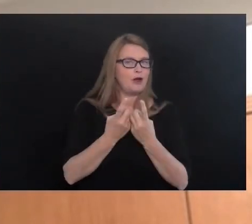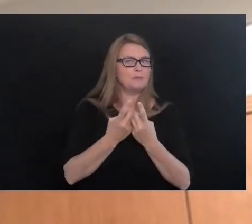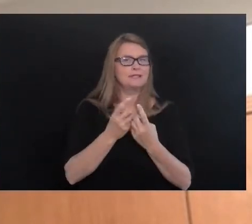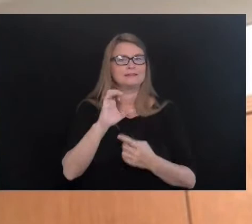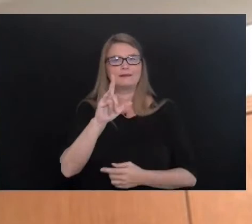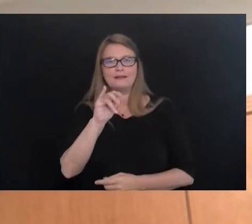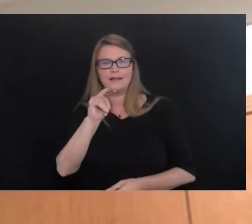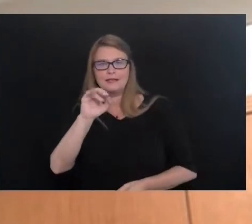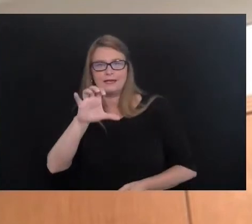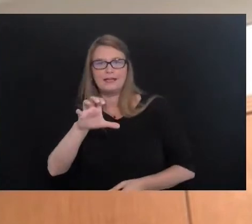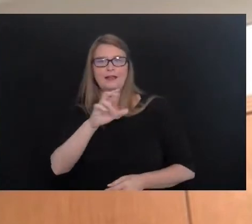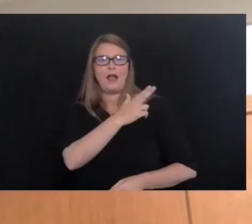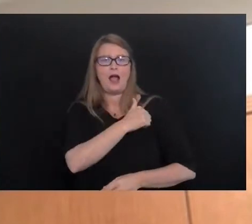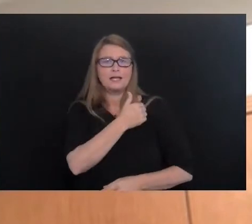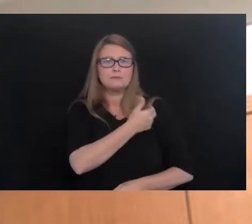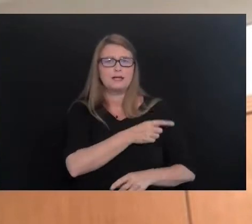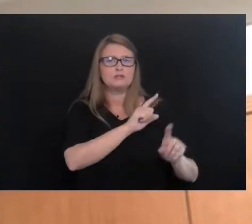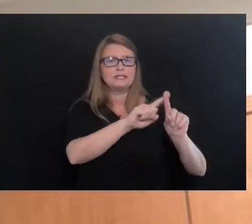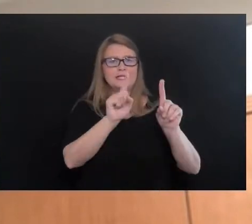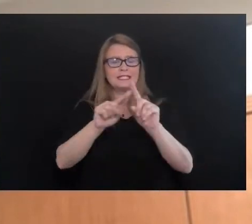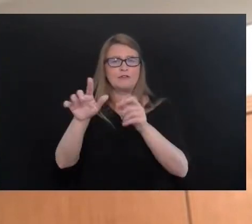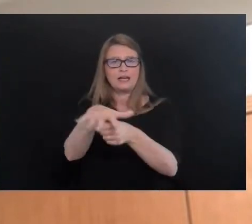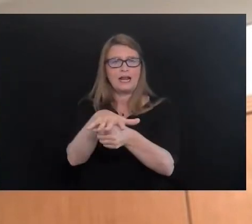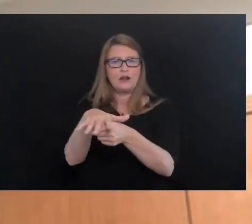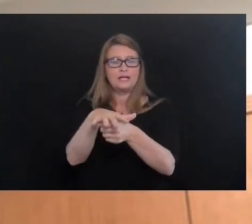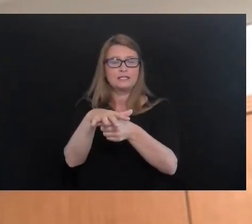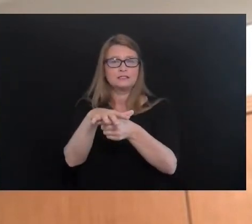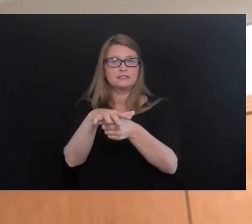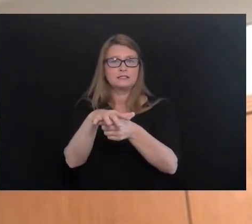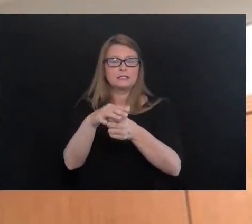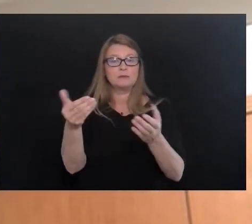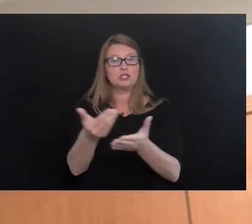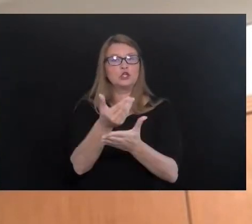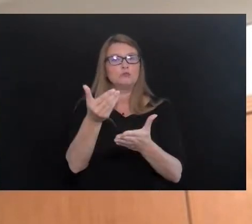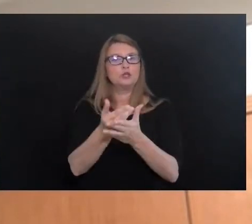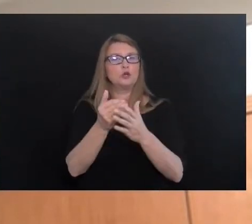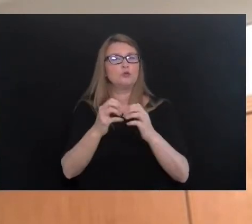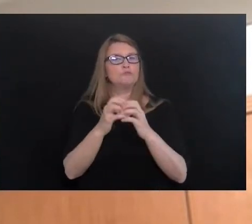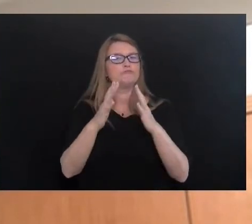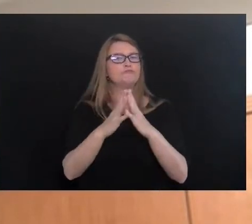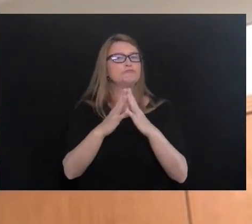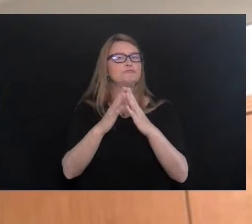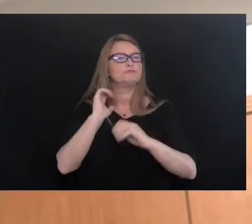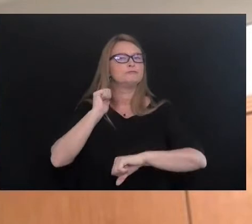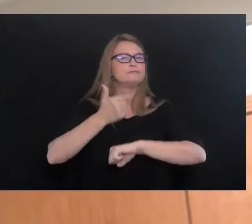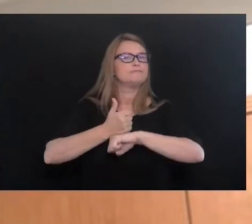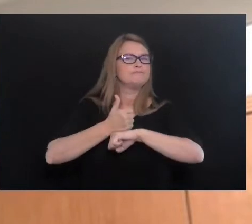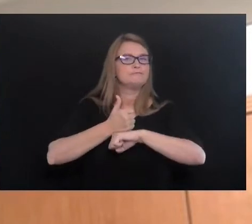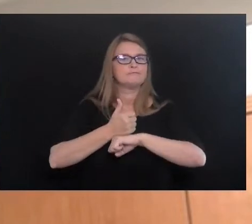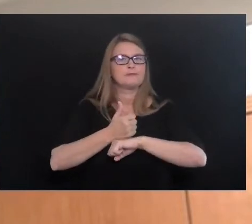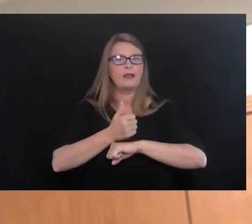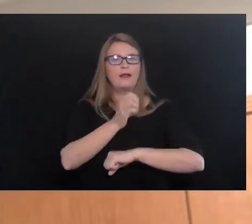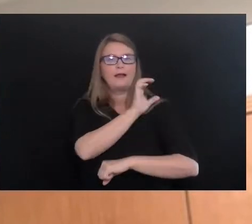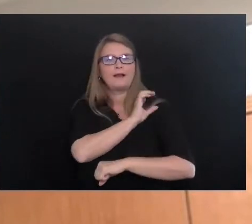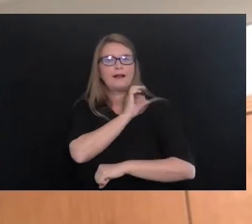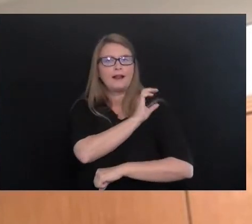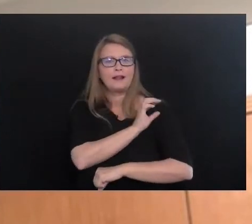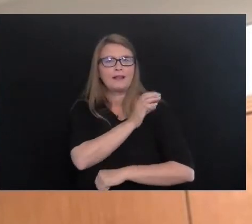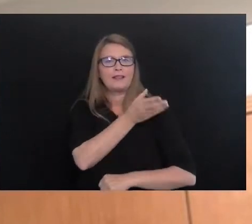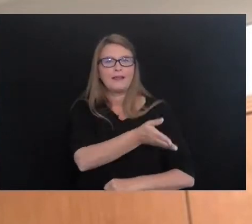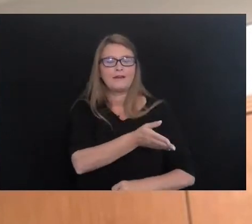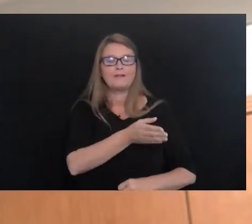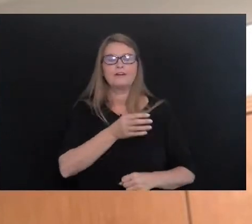and others to move booster clinics to where people are. We have a number of